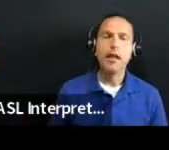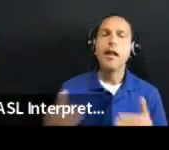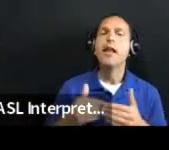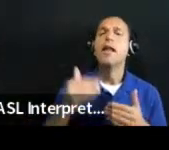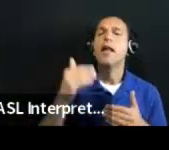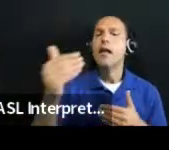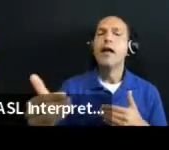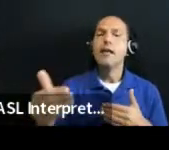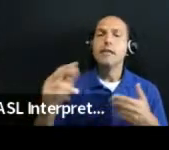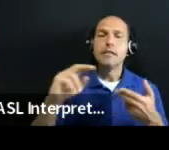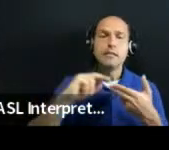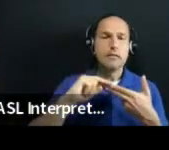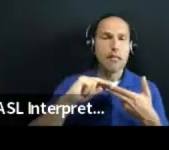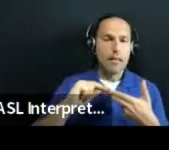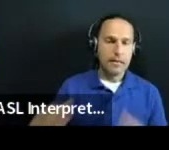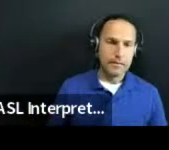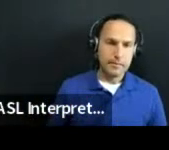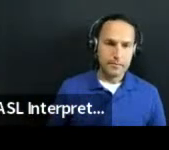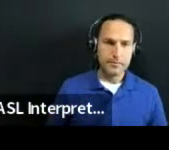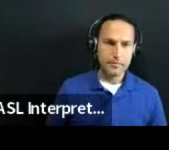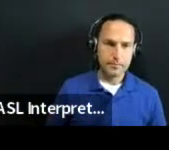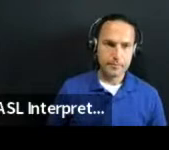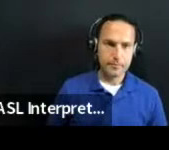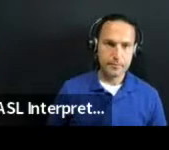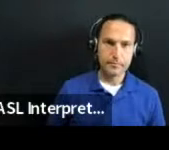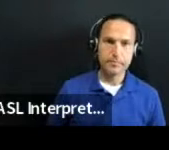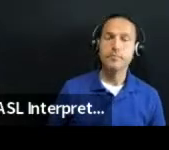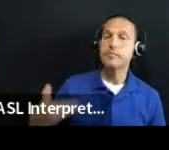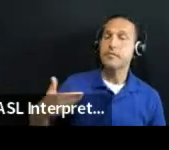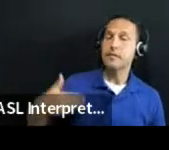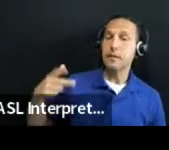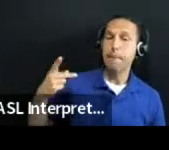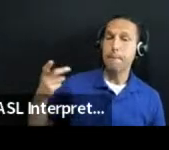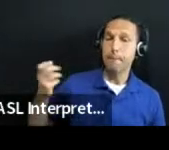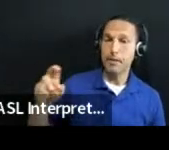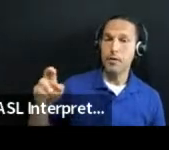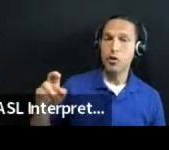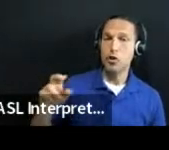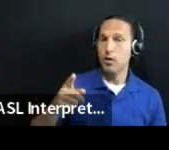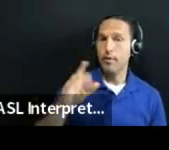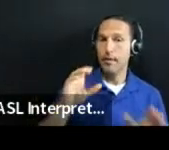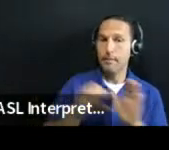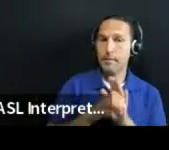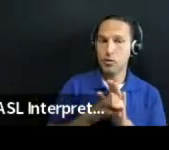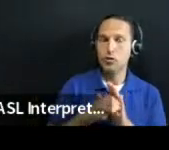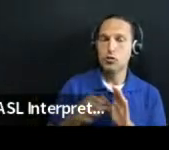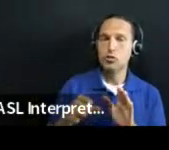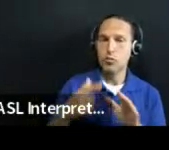Next slide. Great, and this is Peter. There's an image on this slide before we move